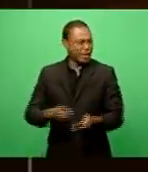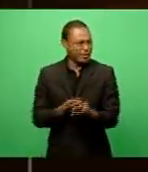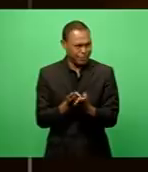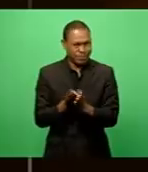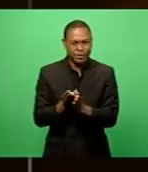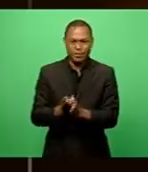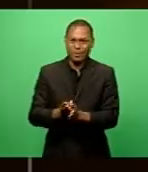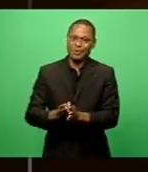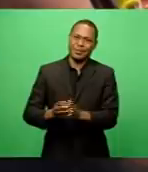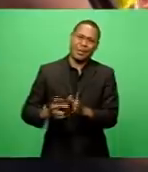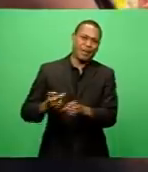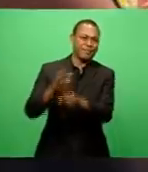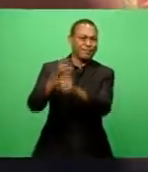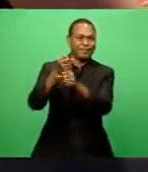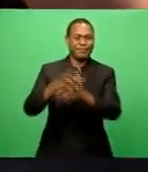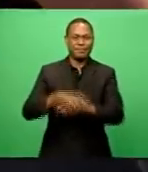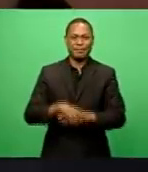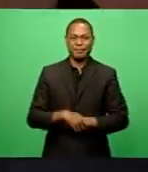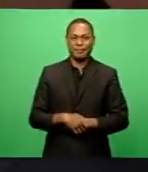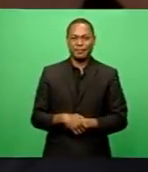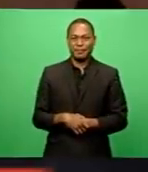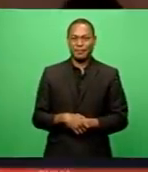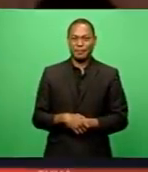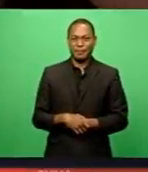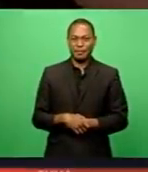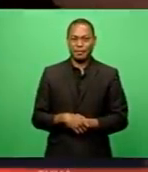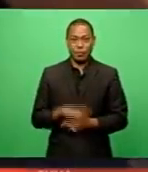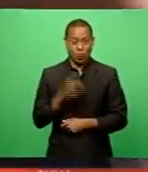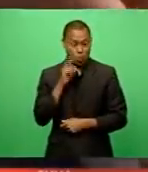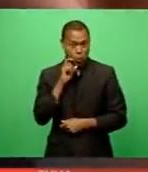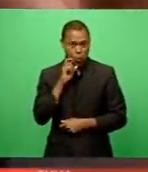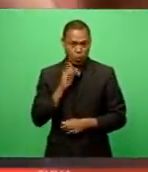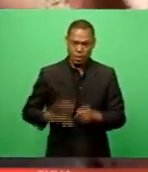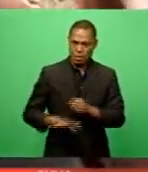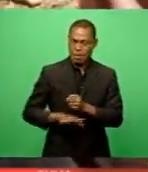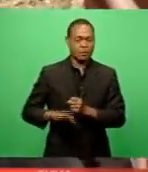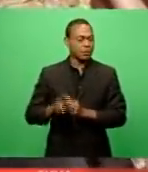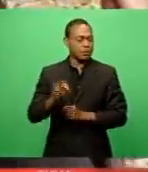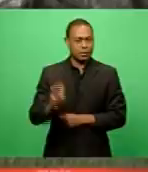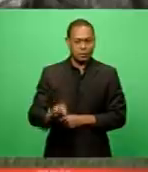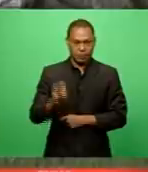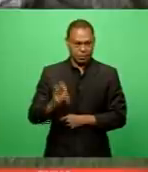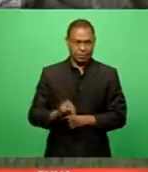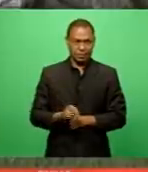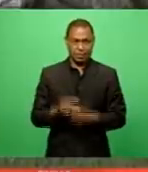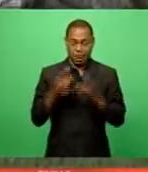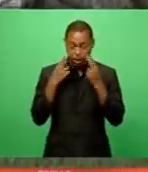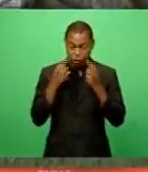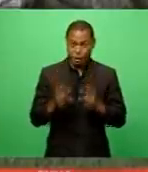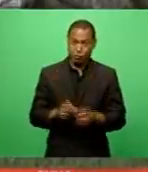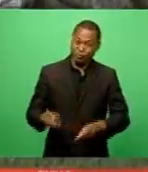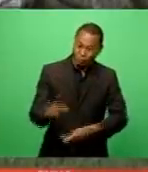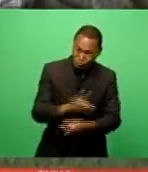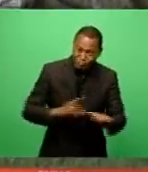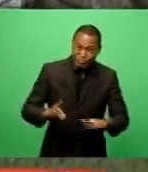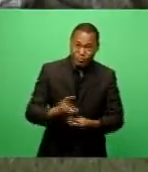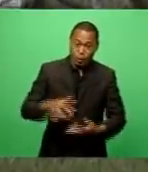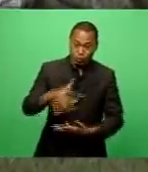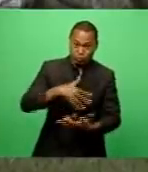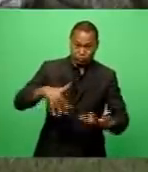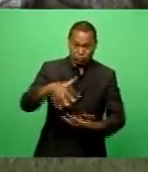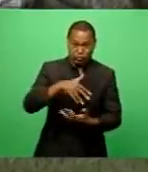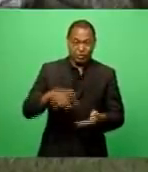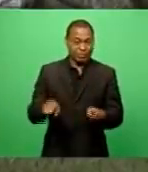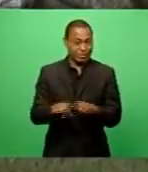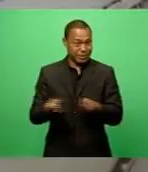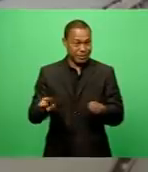has the details. Water is a basic need. However, after a natural disaster like a tropical cyclone,